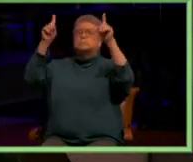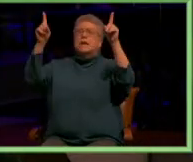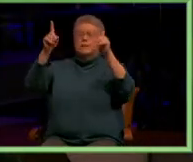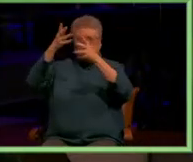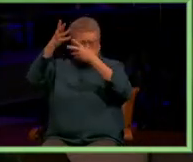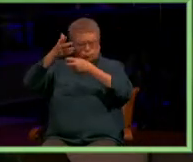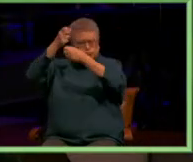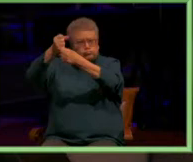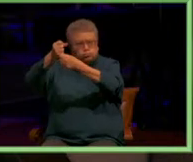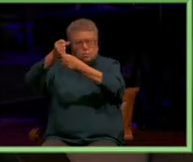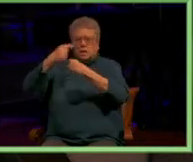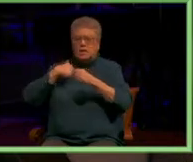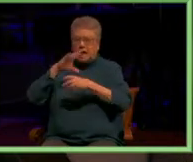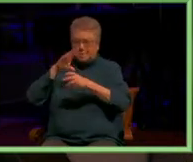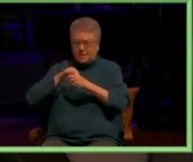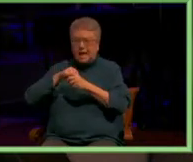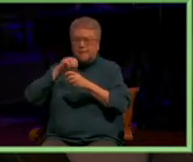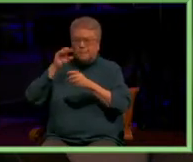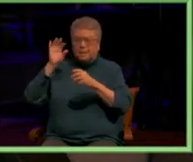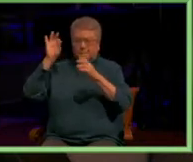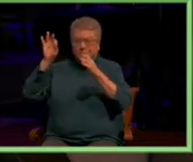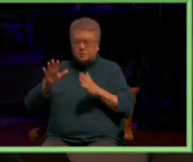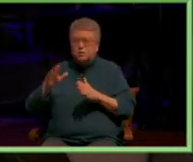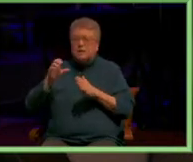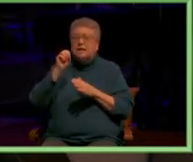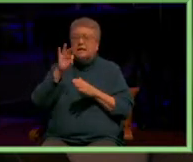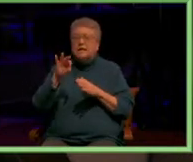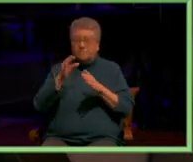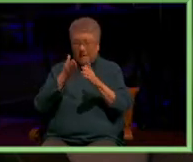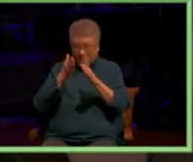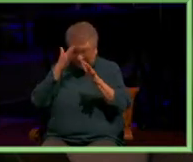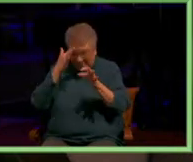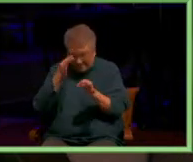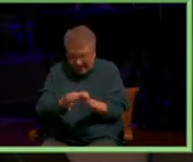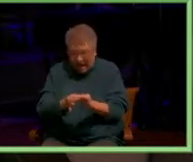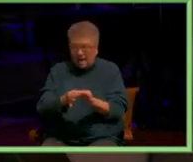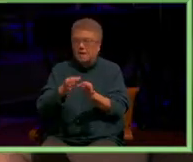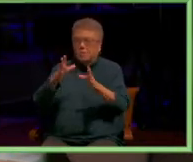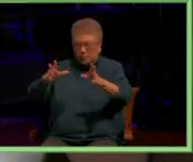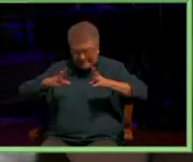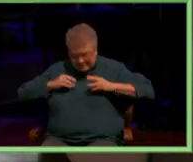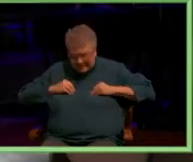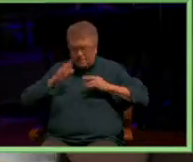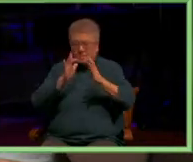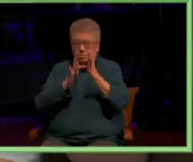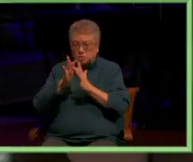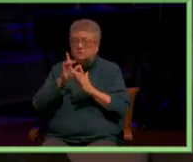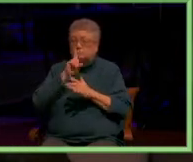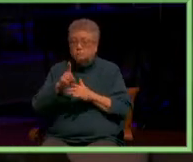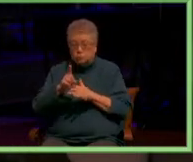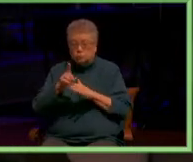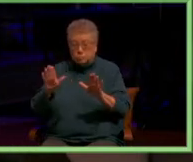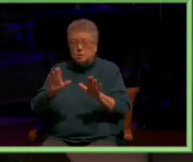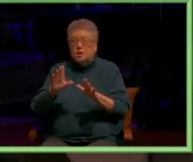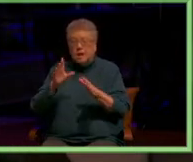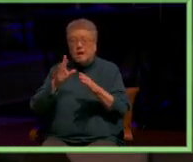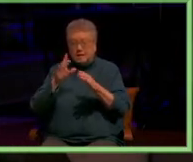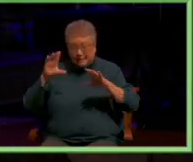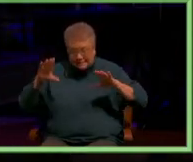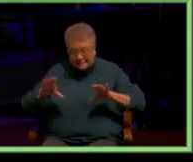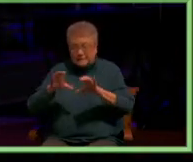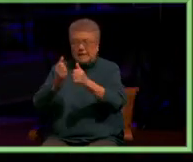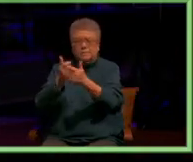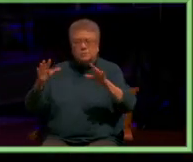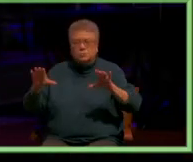which I, Paul, became a minister. He literally says this. If by faith you come to this truth that Jesus is who he says he is, and he did what he said he will